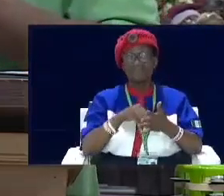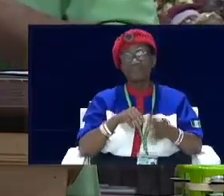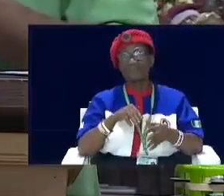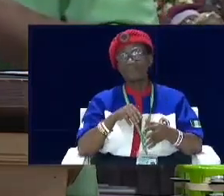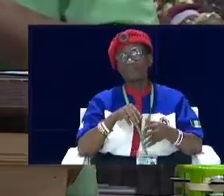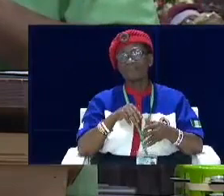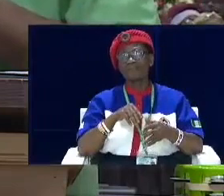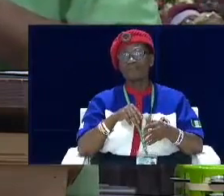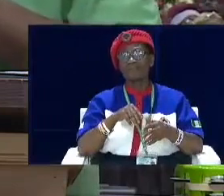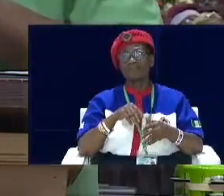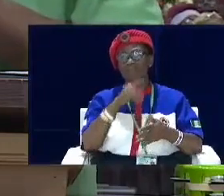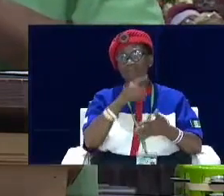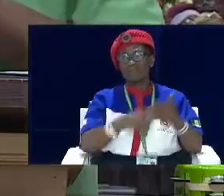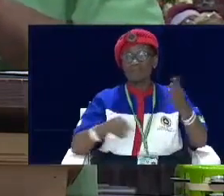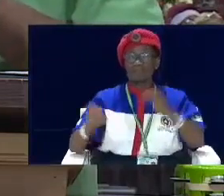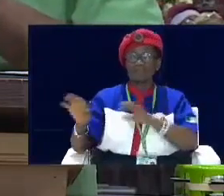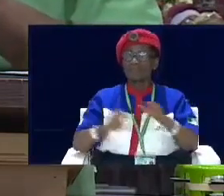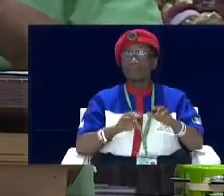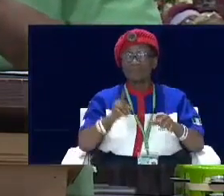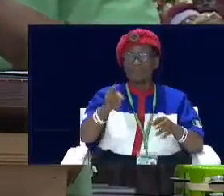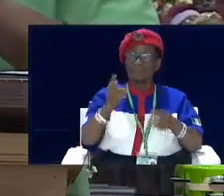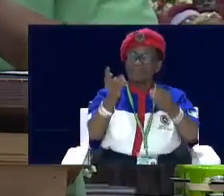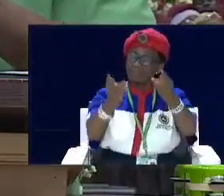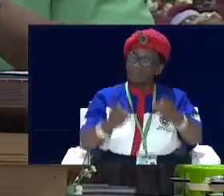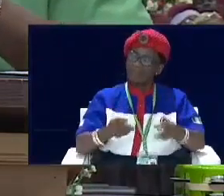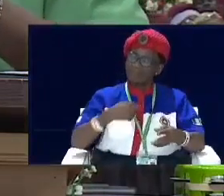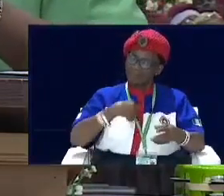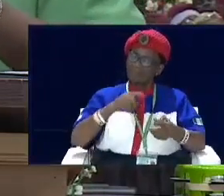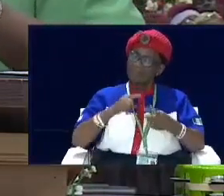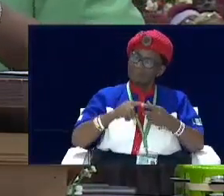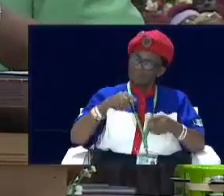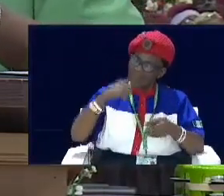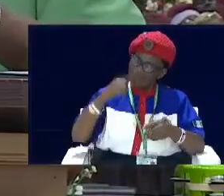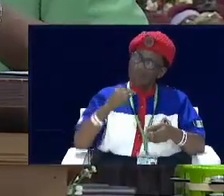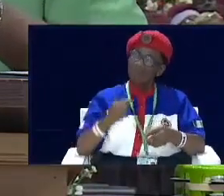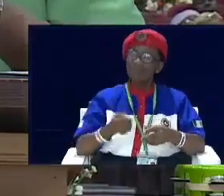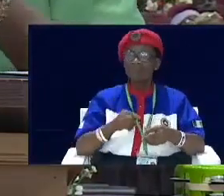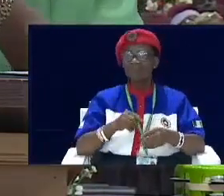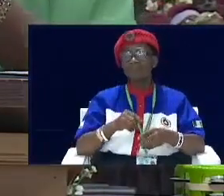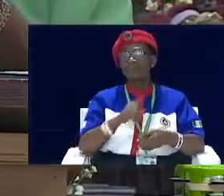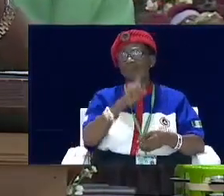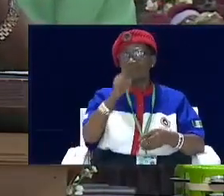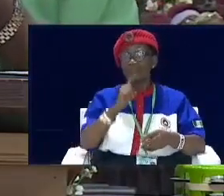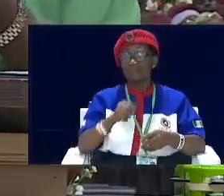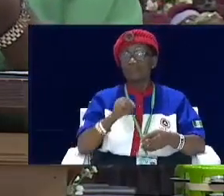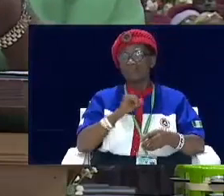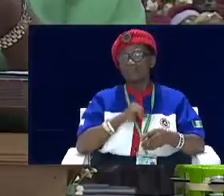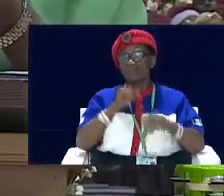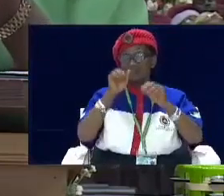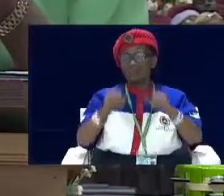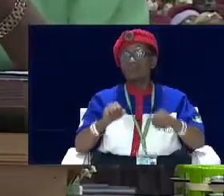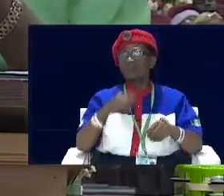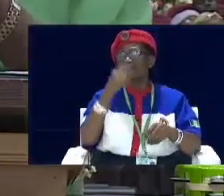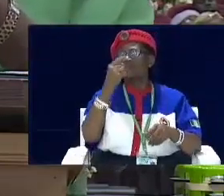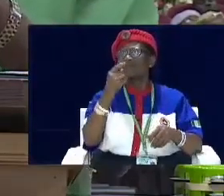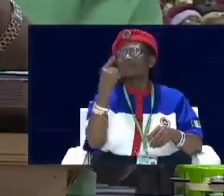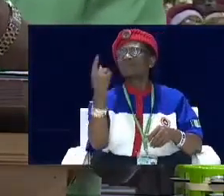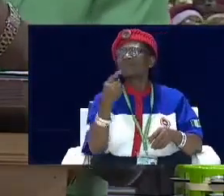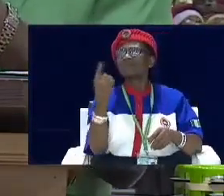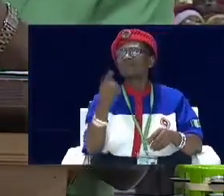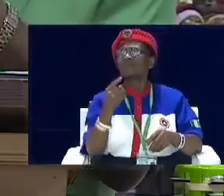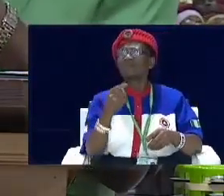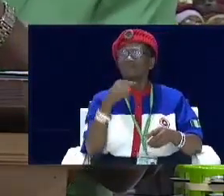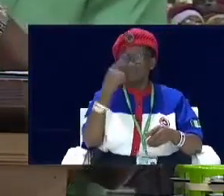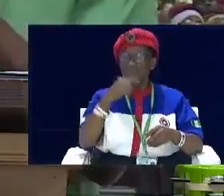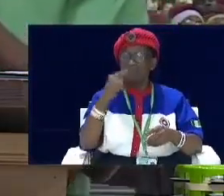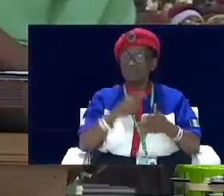What do you want me to say? Say, what's up, man? So, Kuni, I'll be killing a fucking saw. I can only say what God asked me to say. Oh, Tolan, Rumba, so,